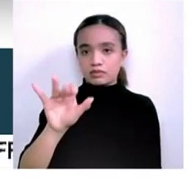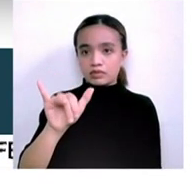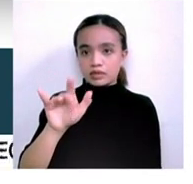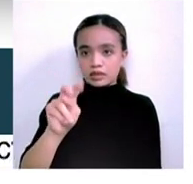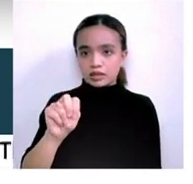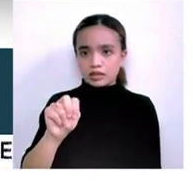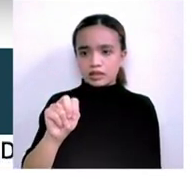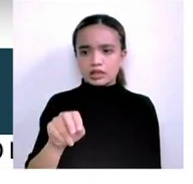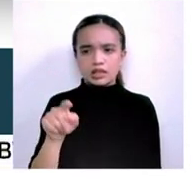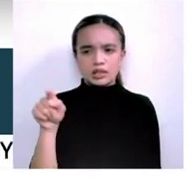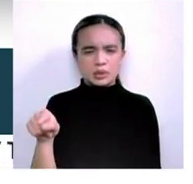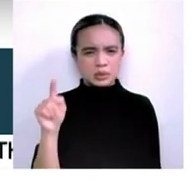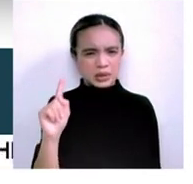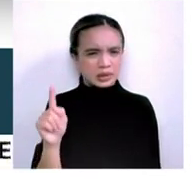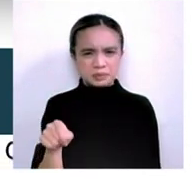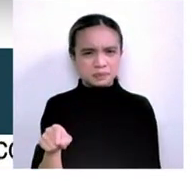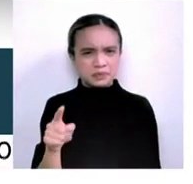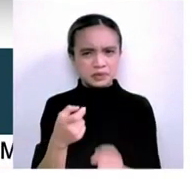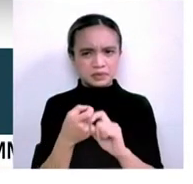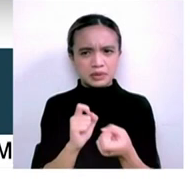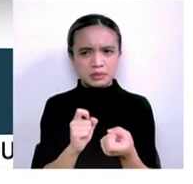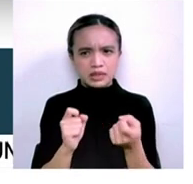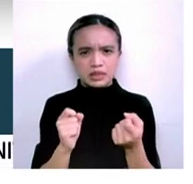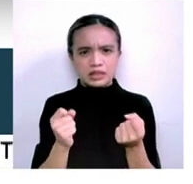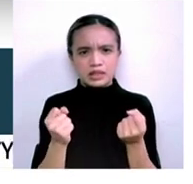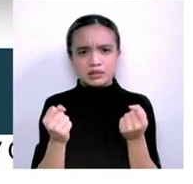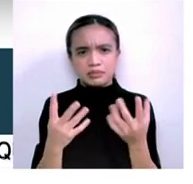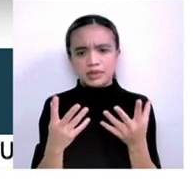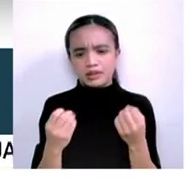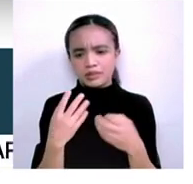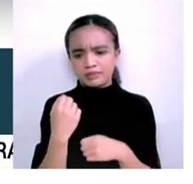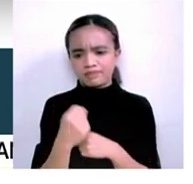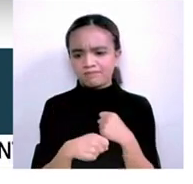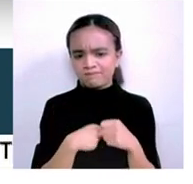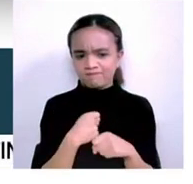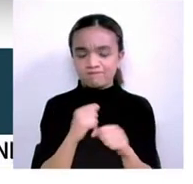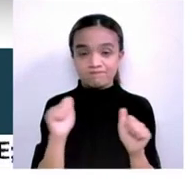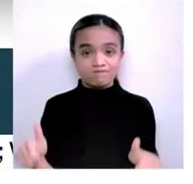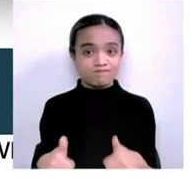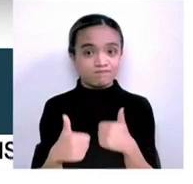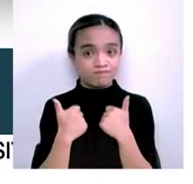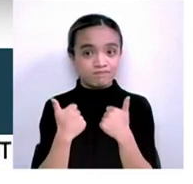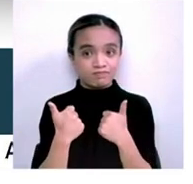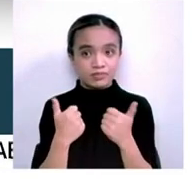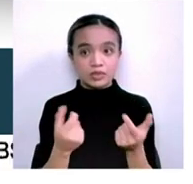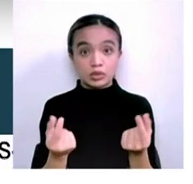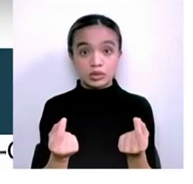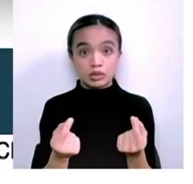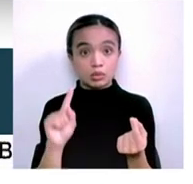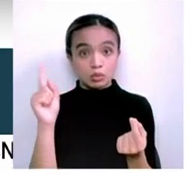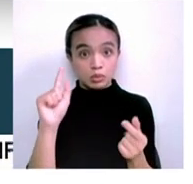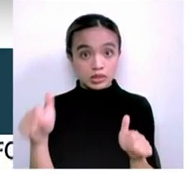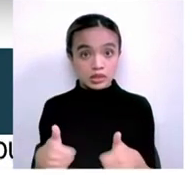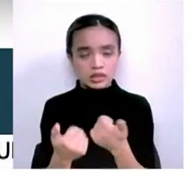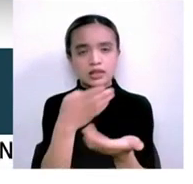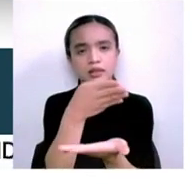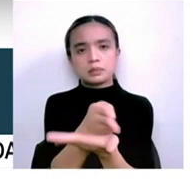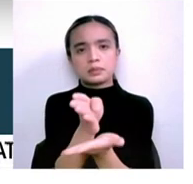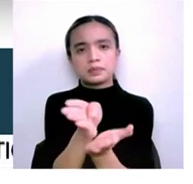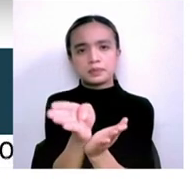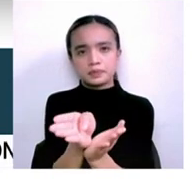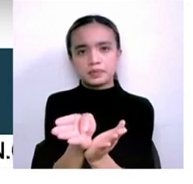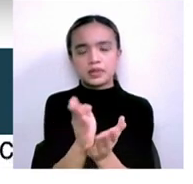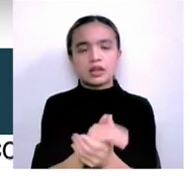says implementing this comes with a number of huge challenges. Among them, funding. Lorenzana notes implementing the